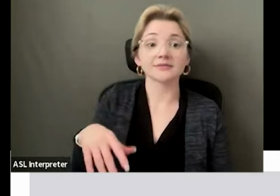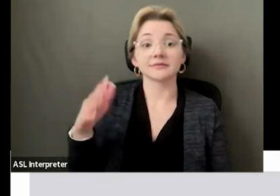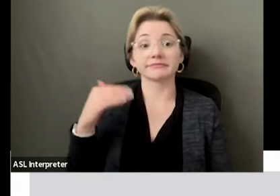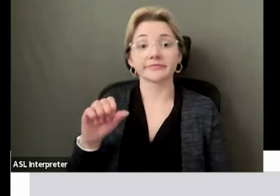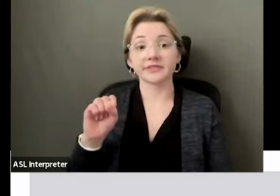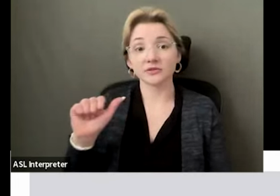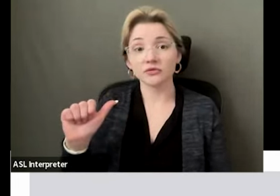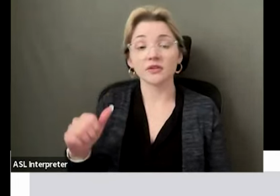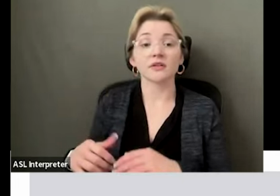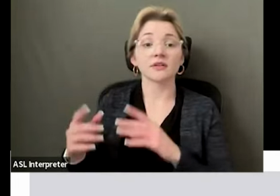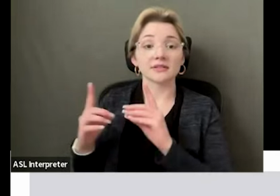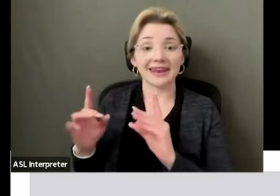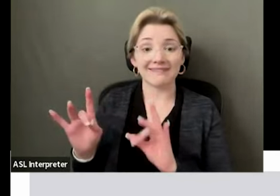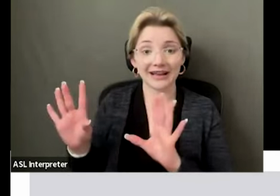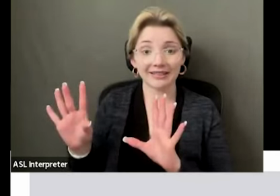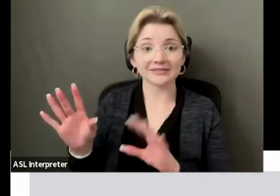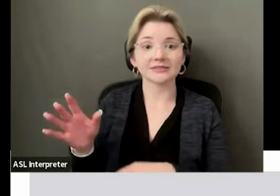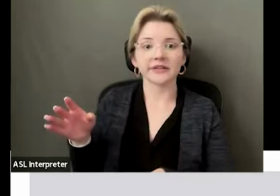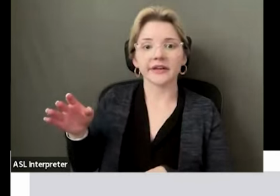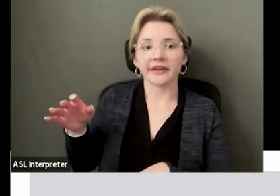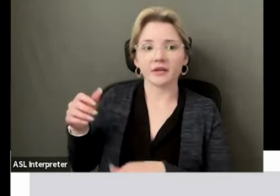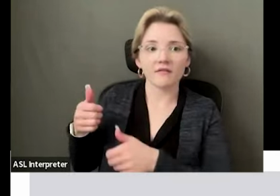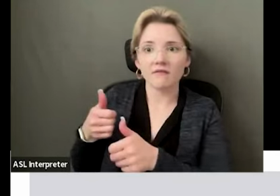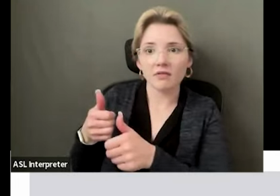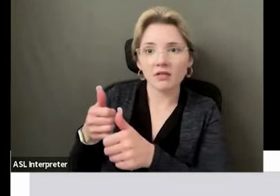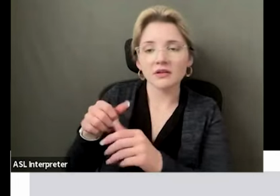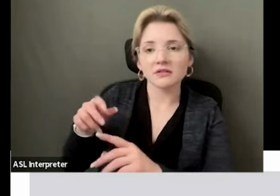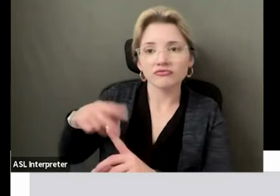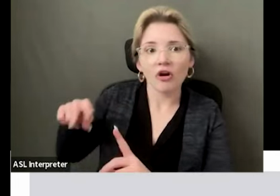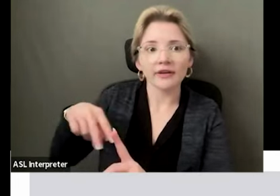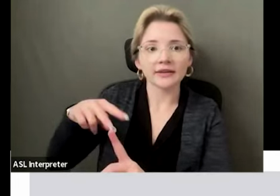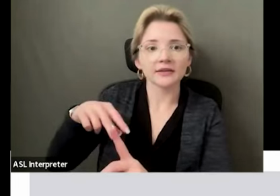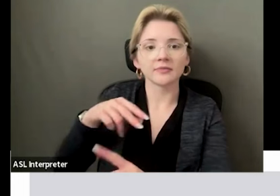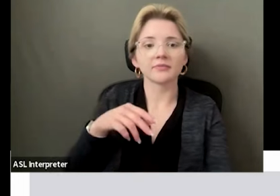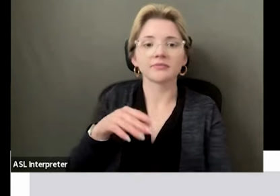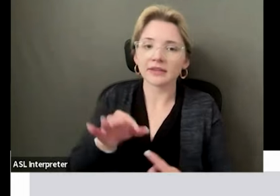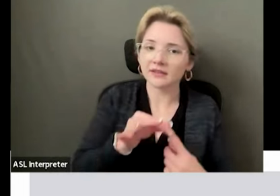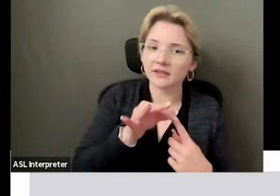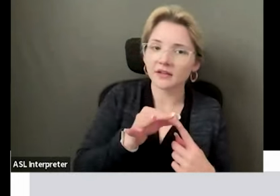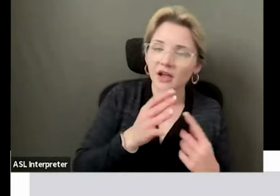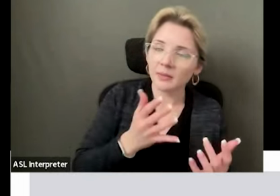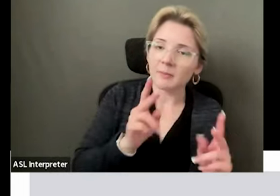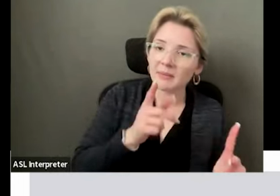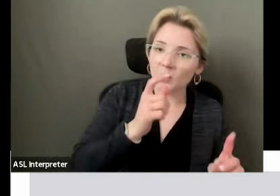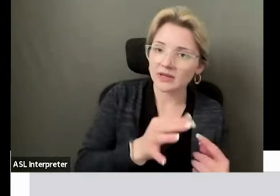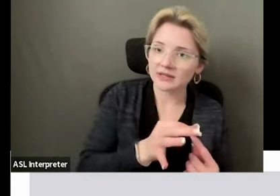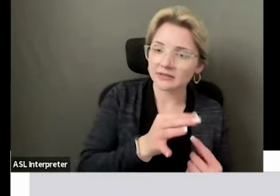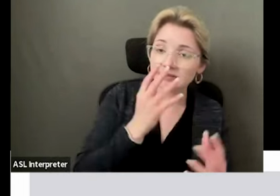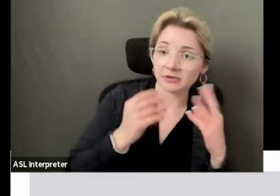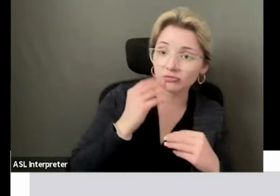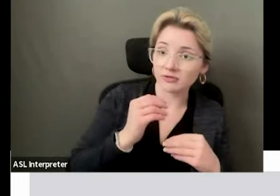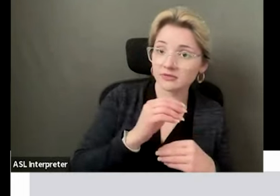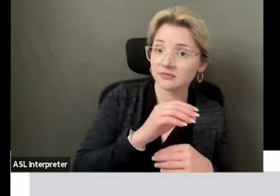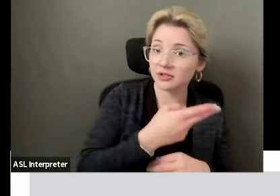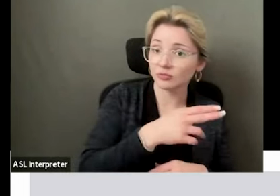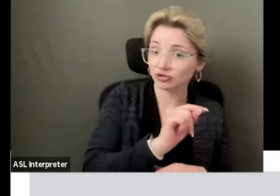dating violence, and stalking, with the caveat that, often because people experiencing human trafficking will fall into one